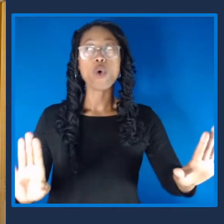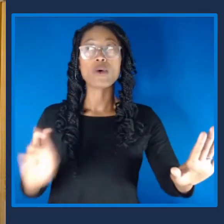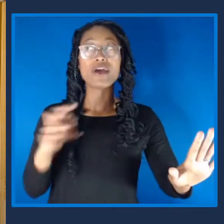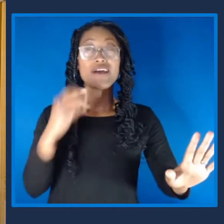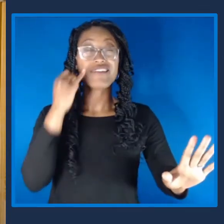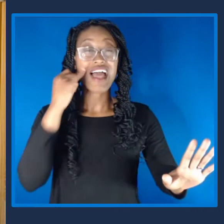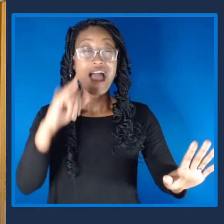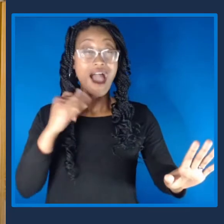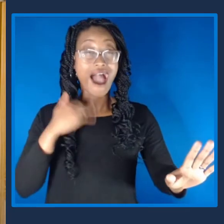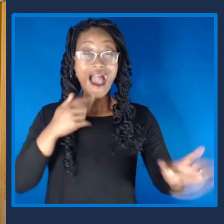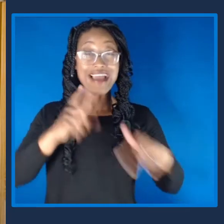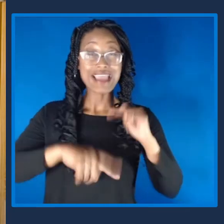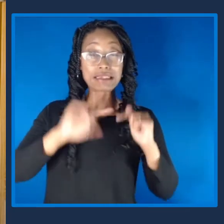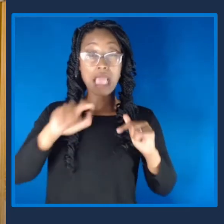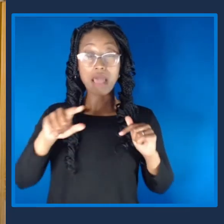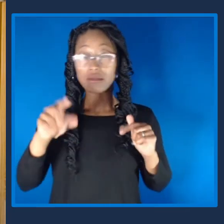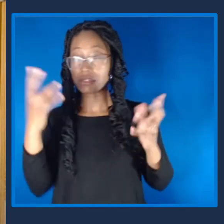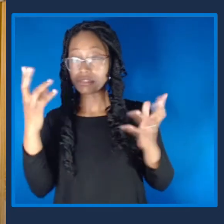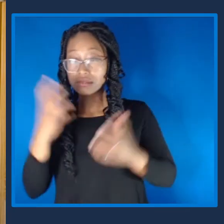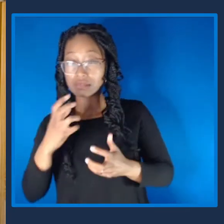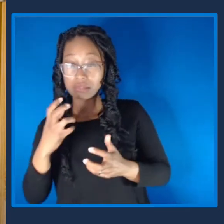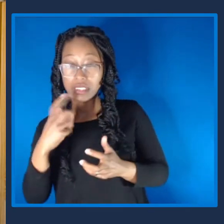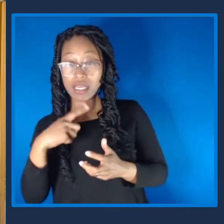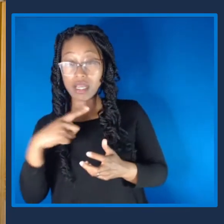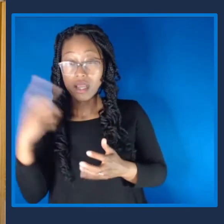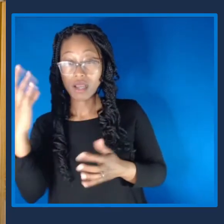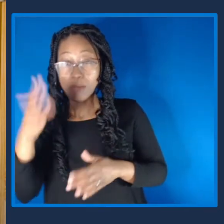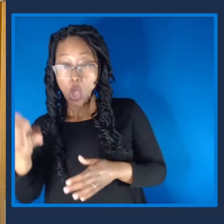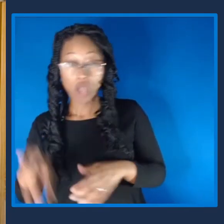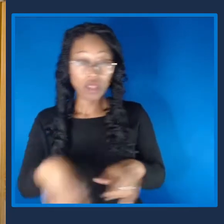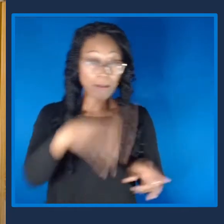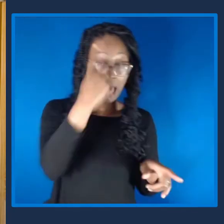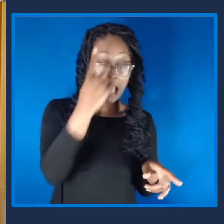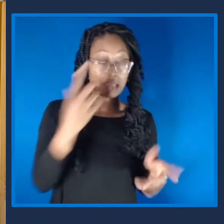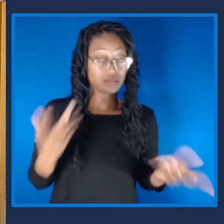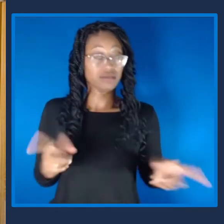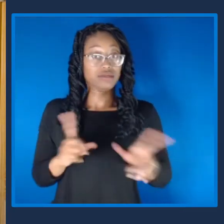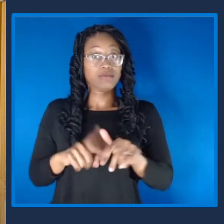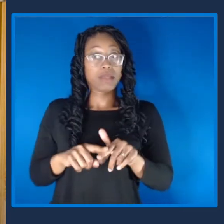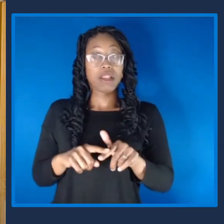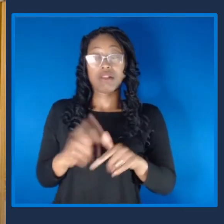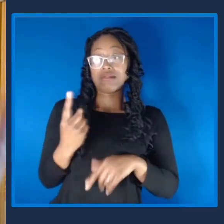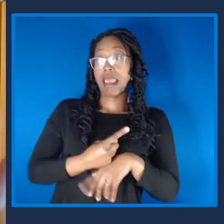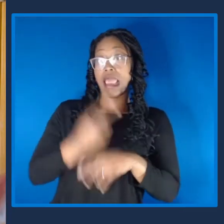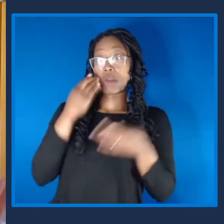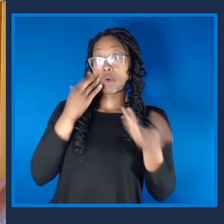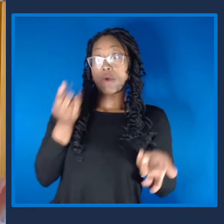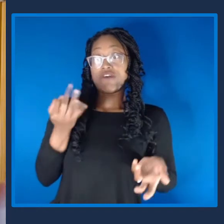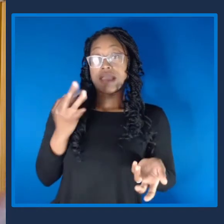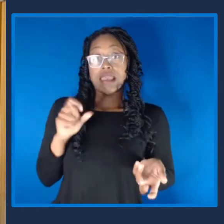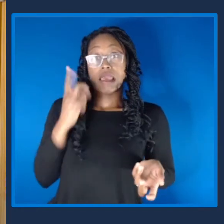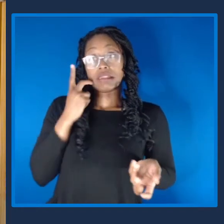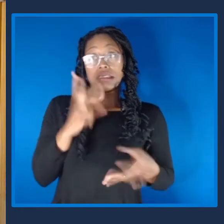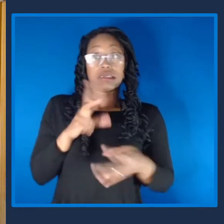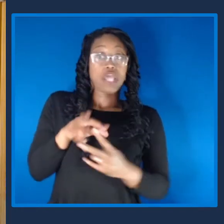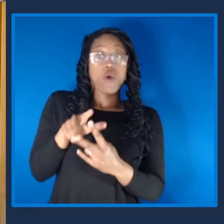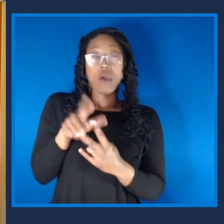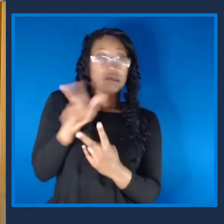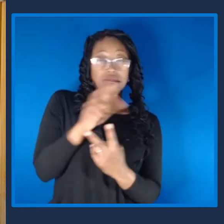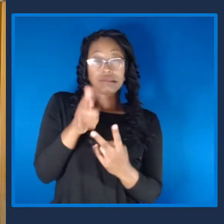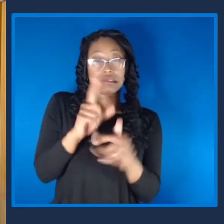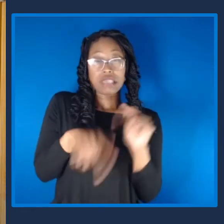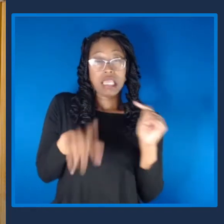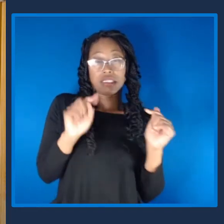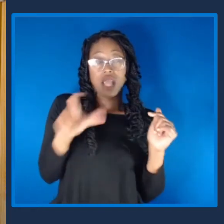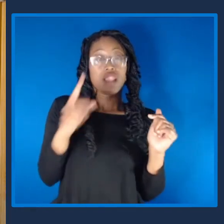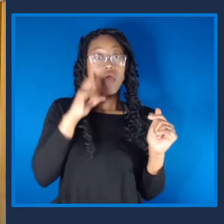perceive the difference between navy blue and black, which honestly, depending on the day, I can't, then I'm going to be lost, and I'm